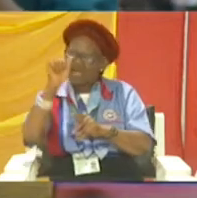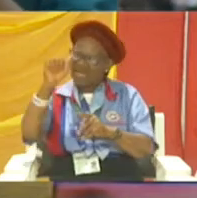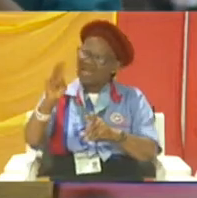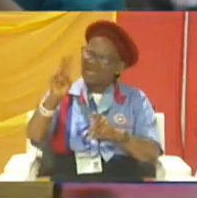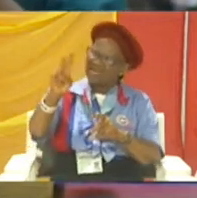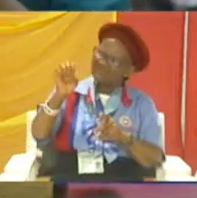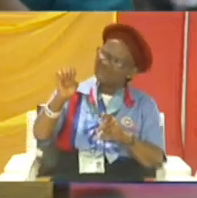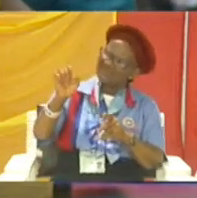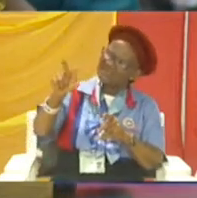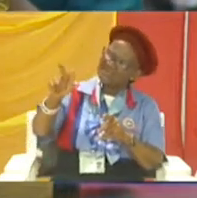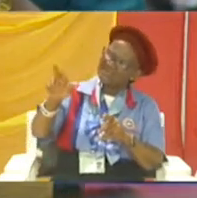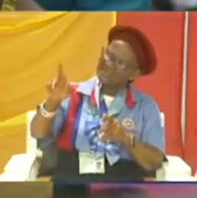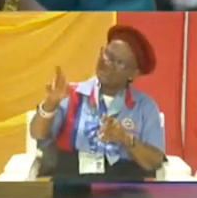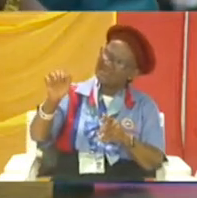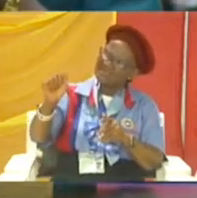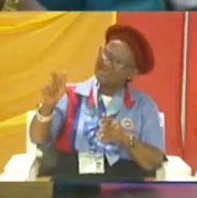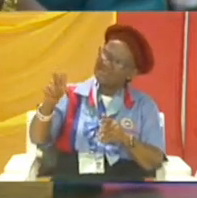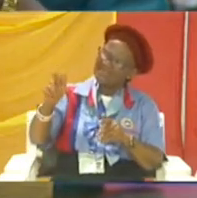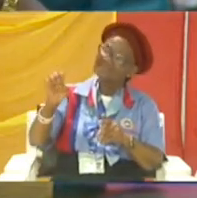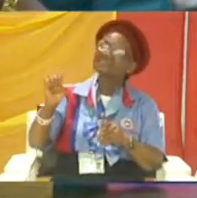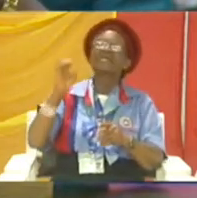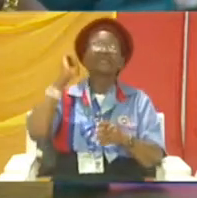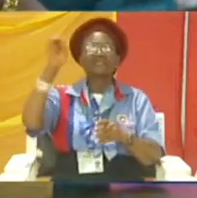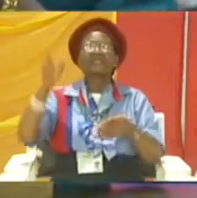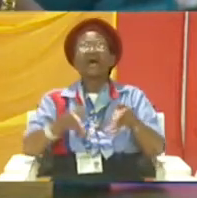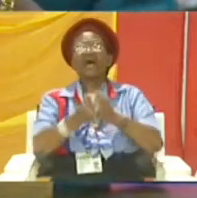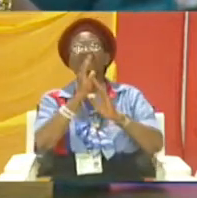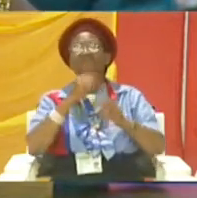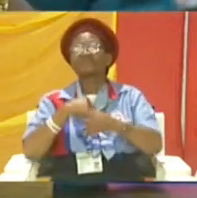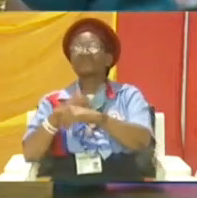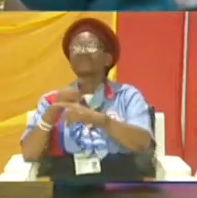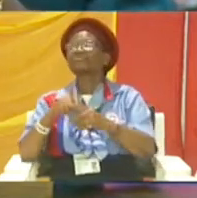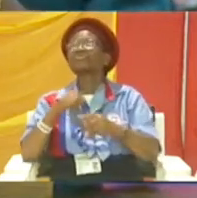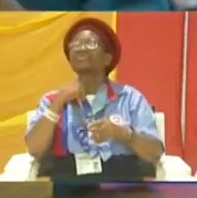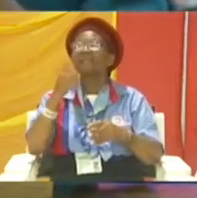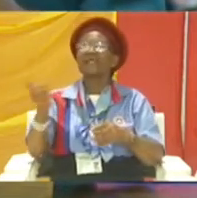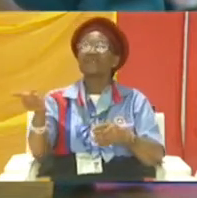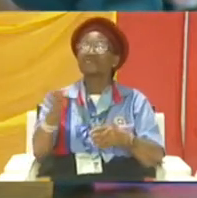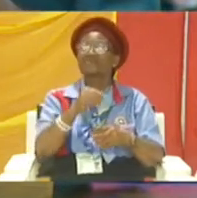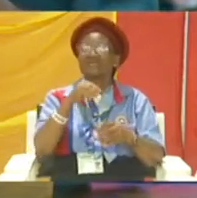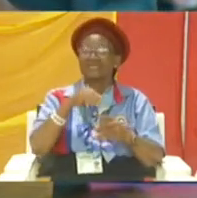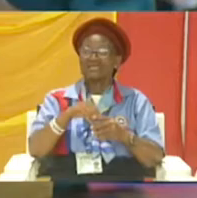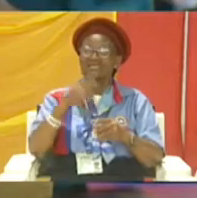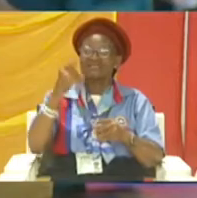to tell you, in the coming session,